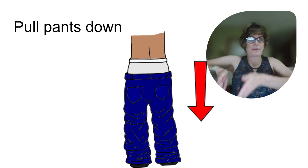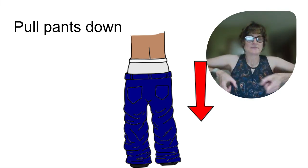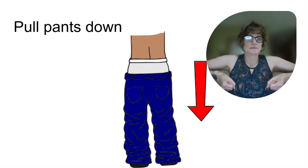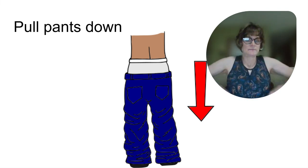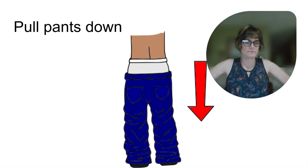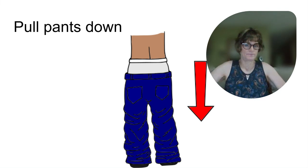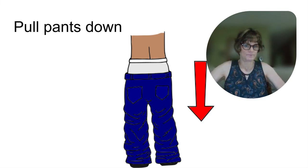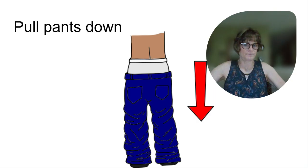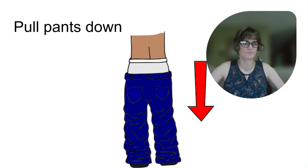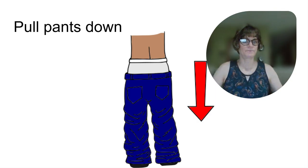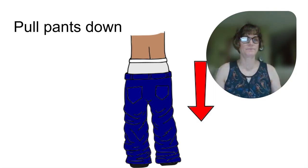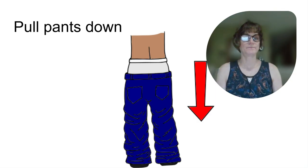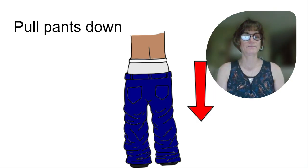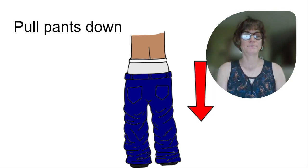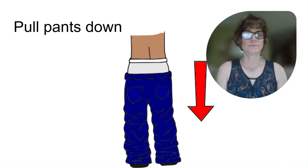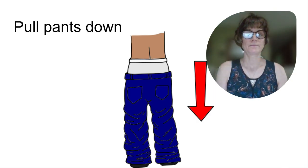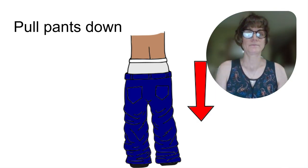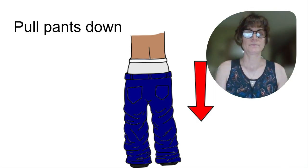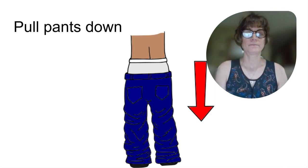pant.